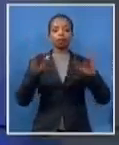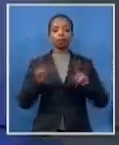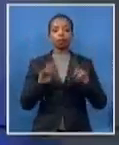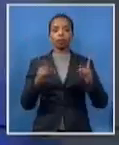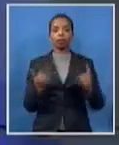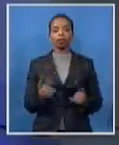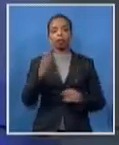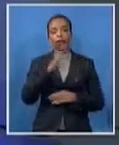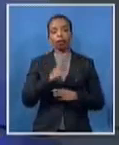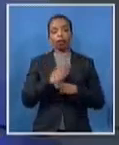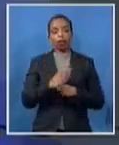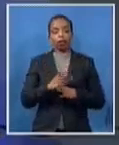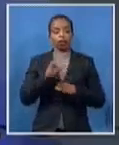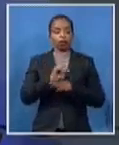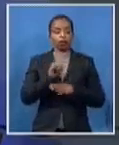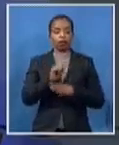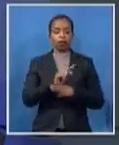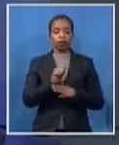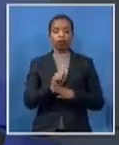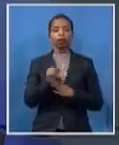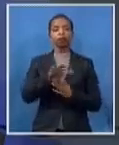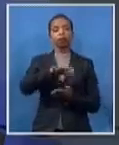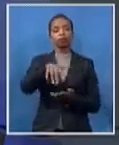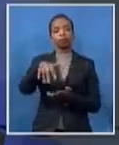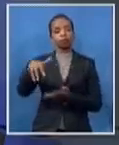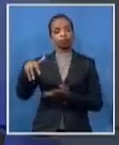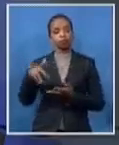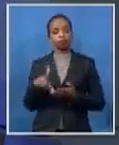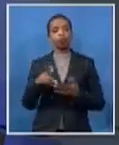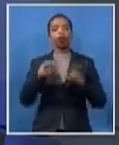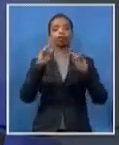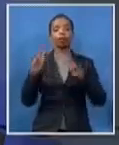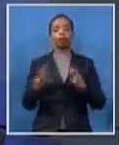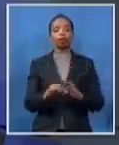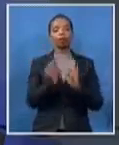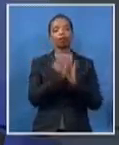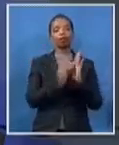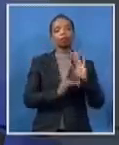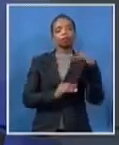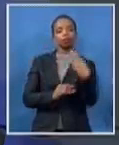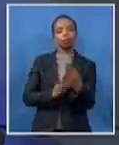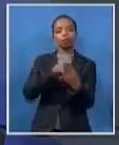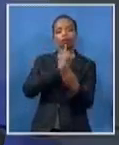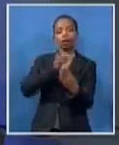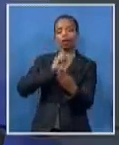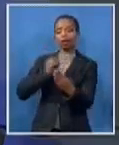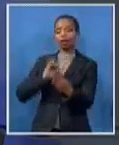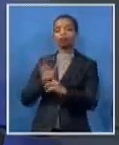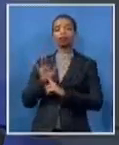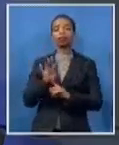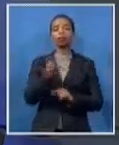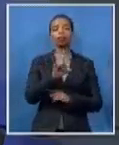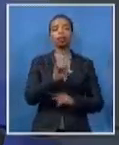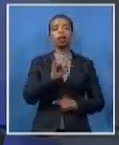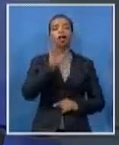has run a survey which shows 6.5 million people between the ages of 15 and 34 are out of work. Anne Bernstein is